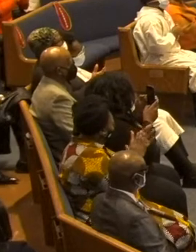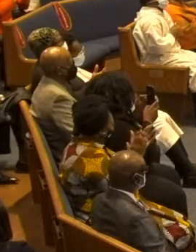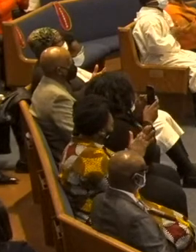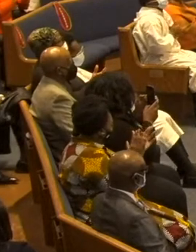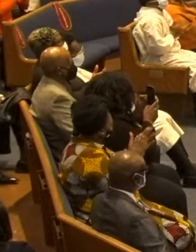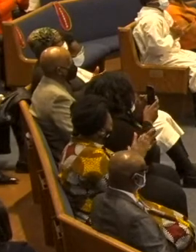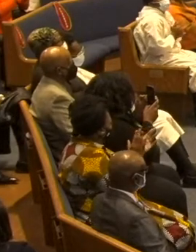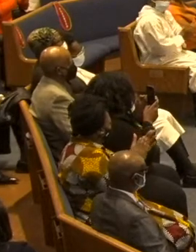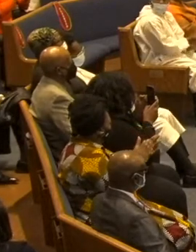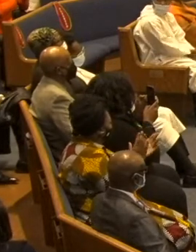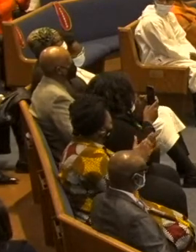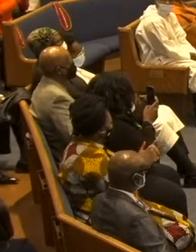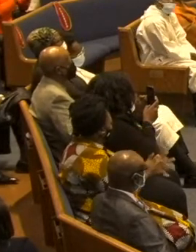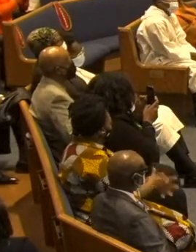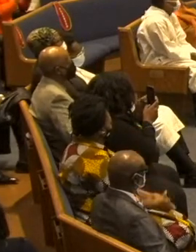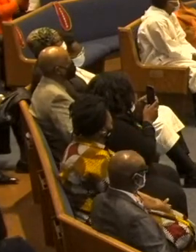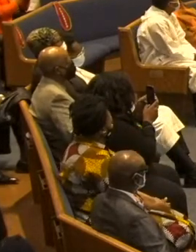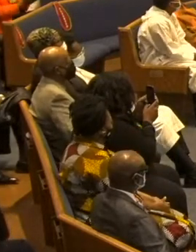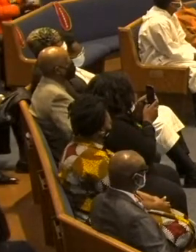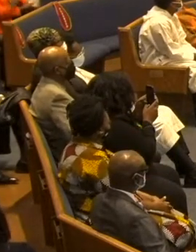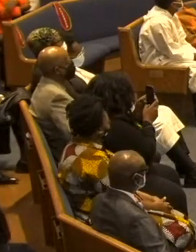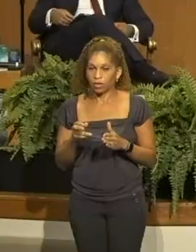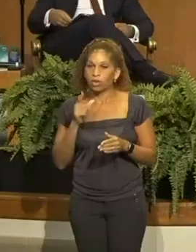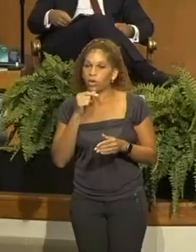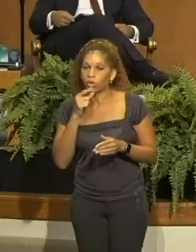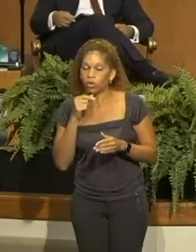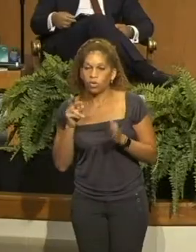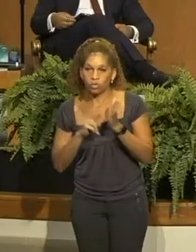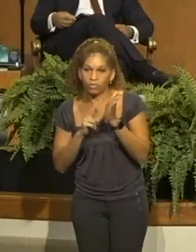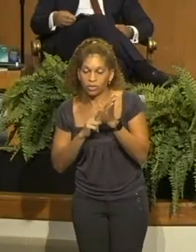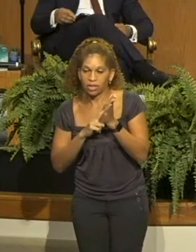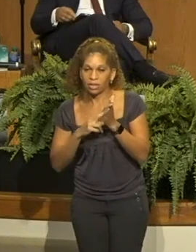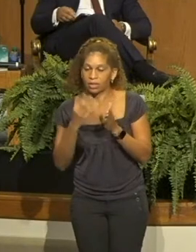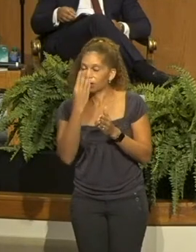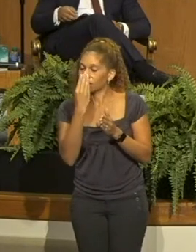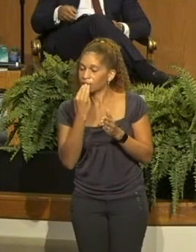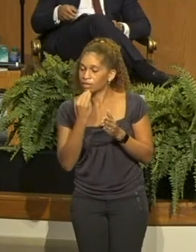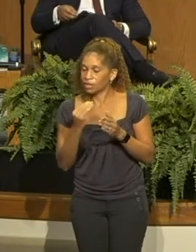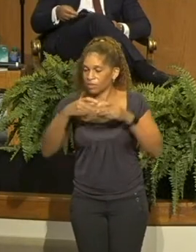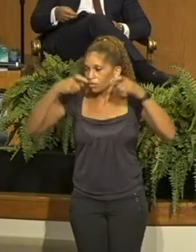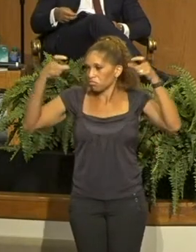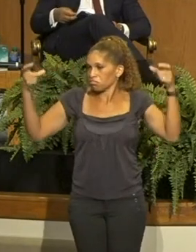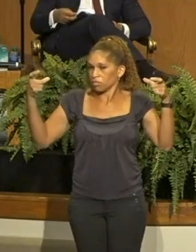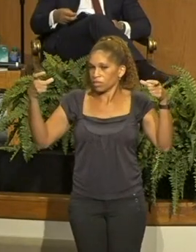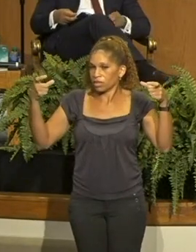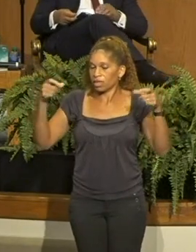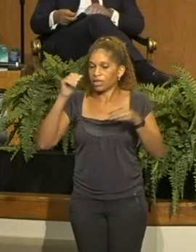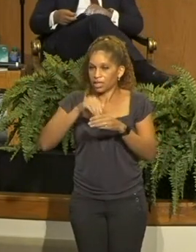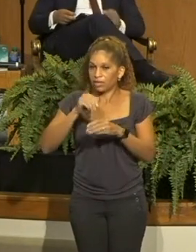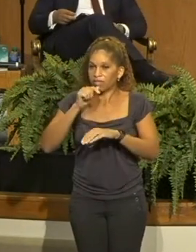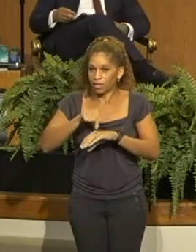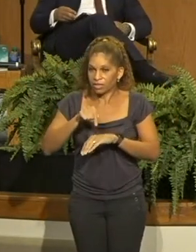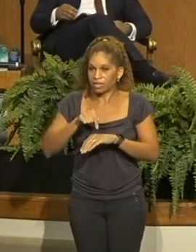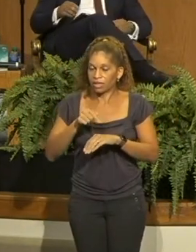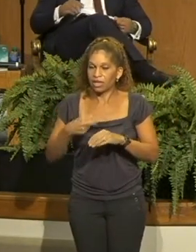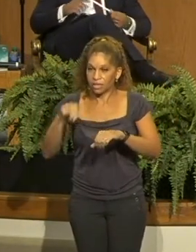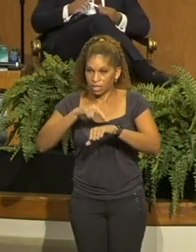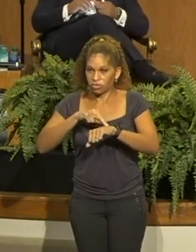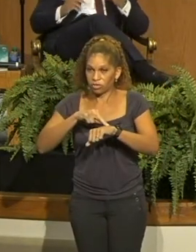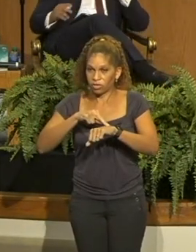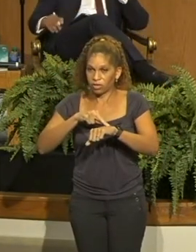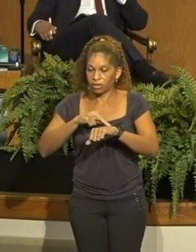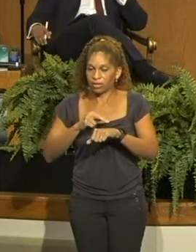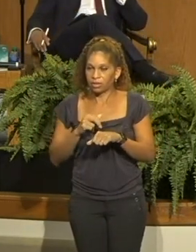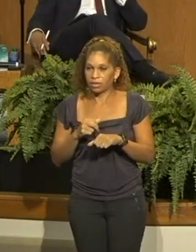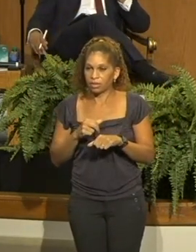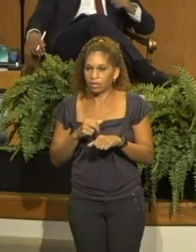propensity voters who represent the sleeping giant in this nation.